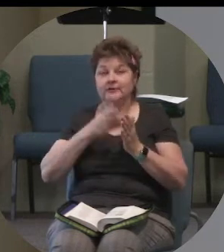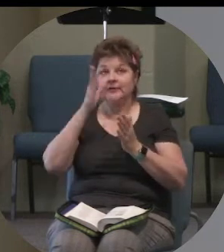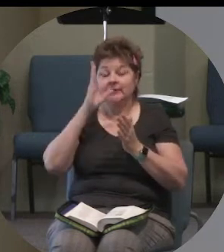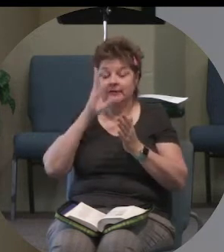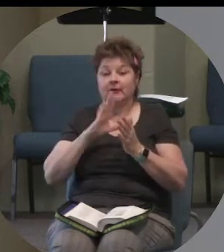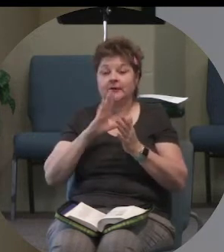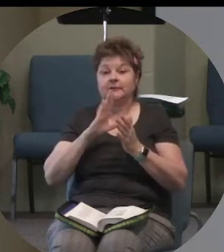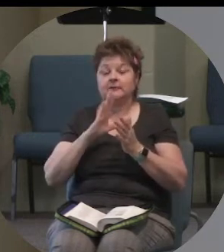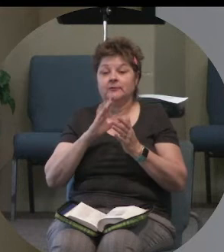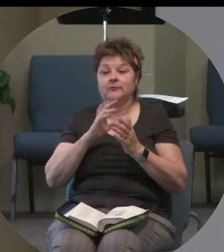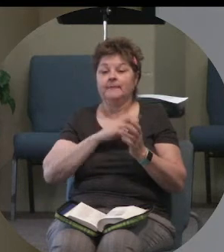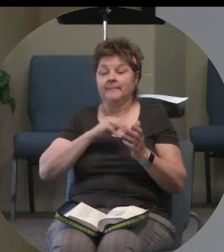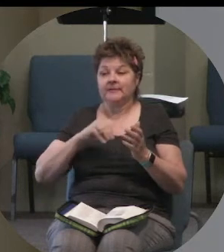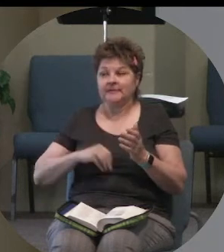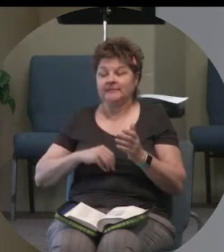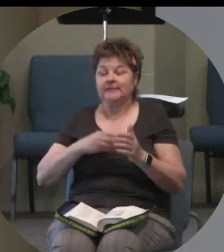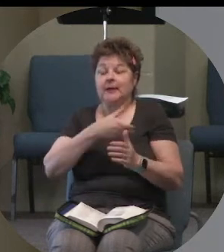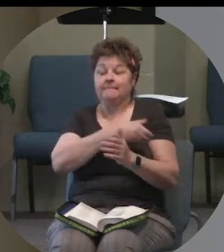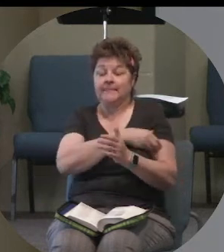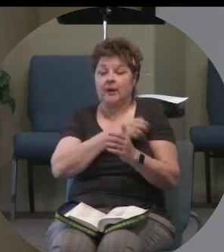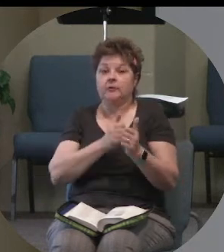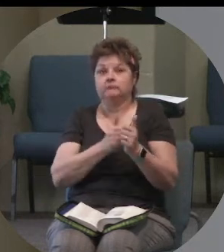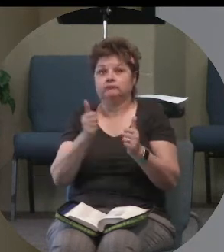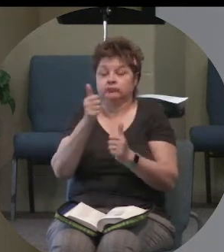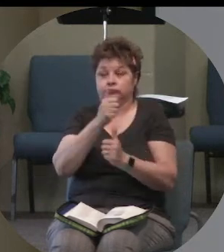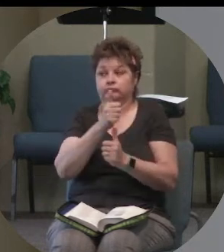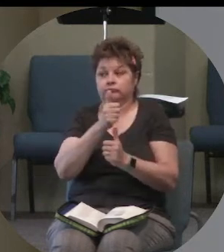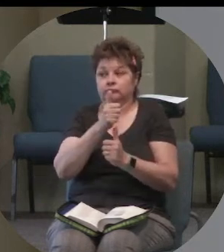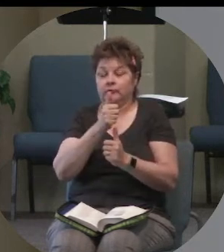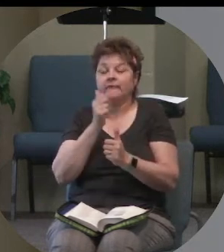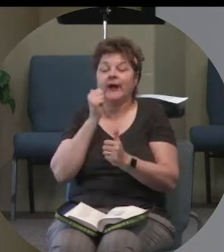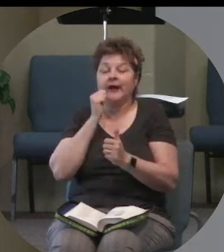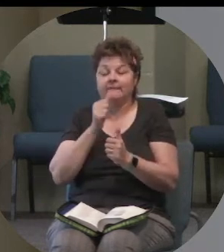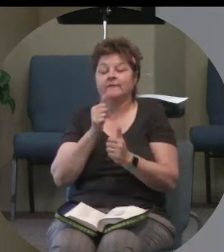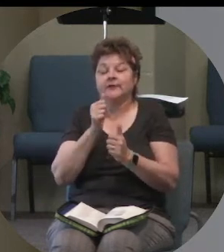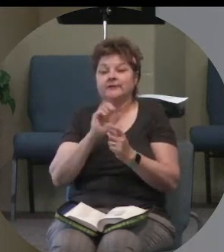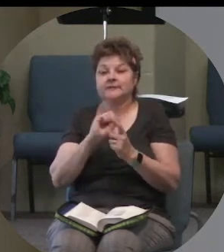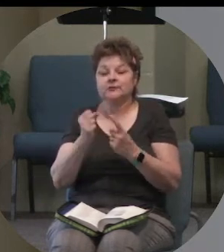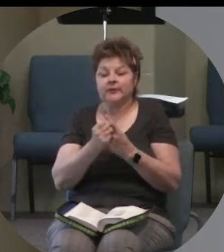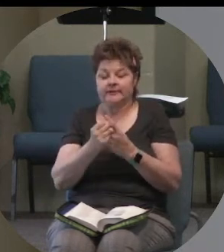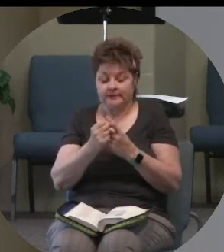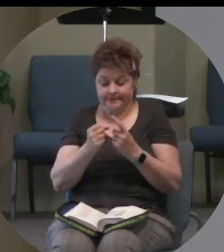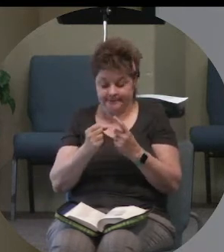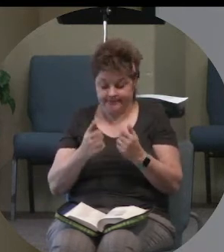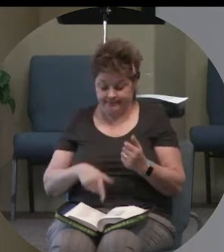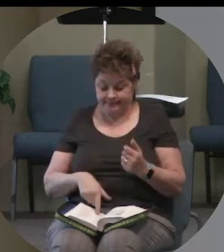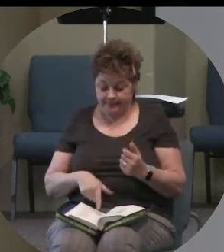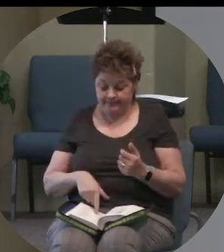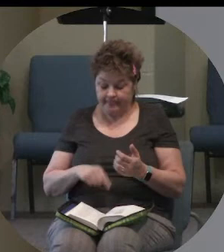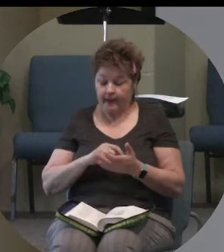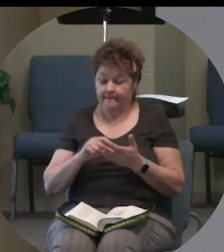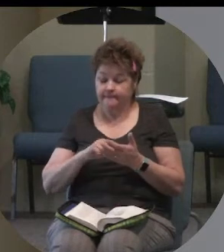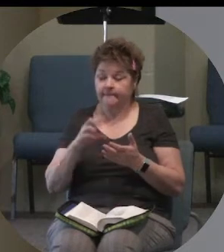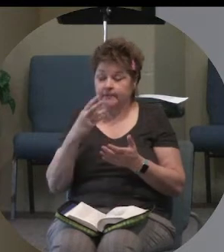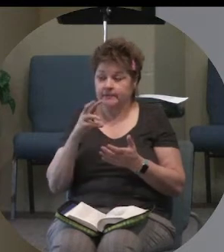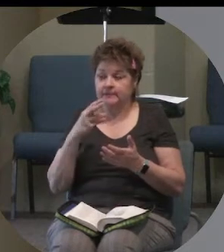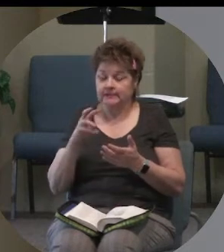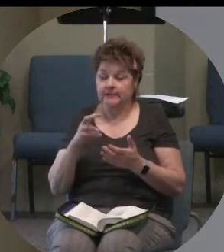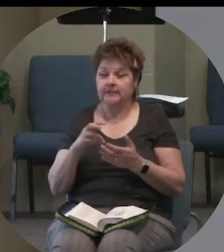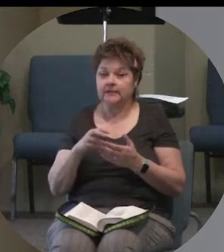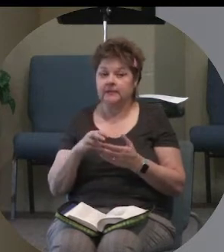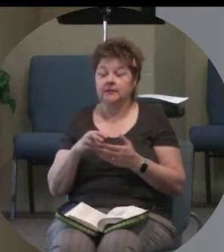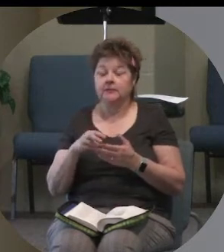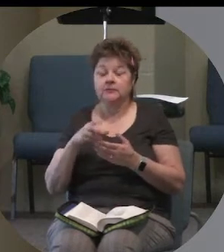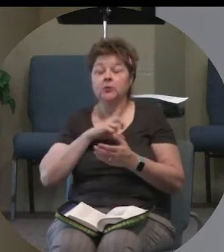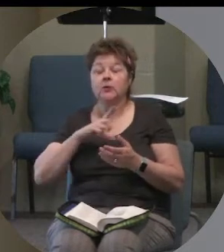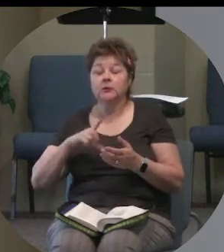that pressure, over every situation. Let's keep going in verse 16 now. It says, incline your ear, O Lord,